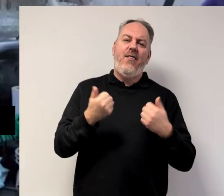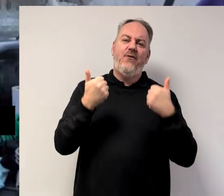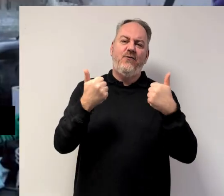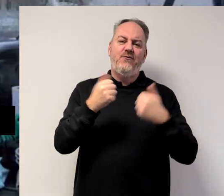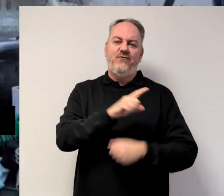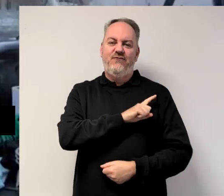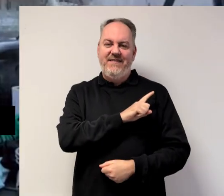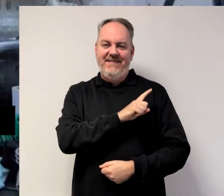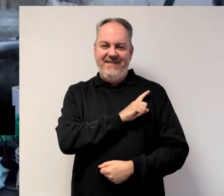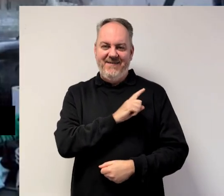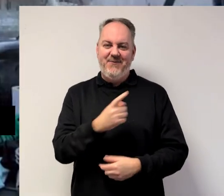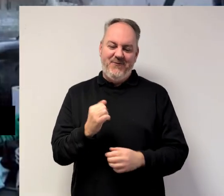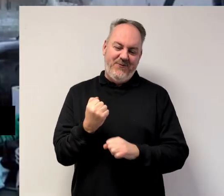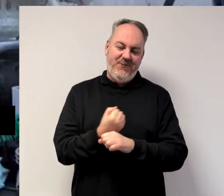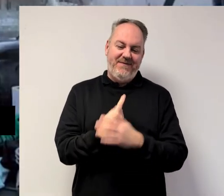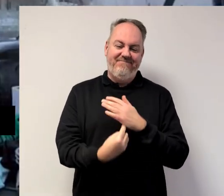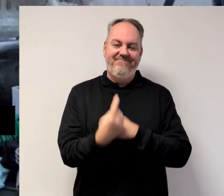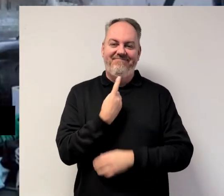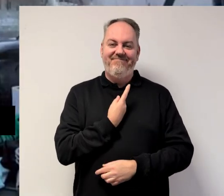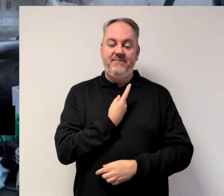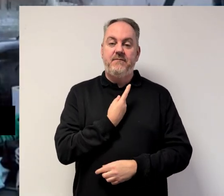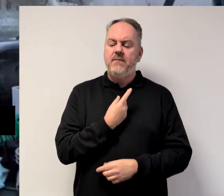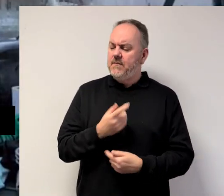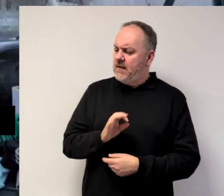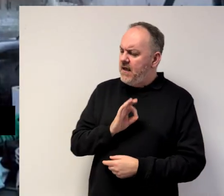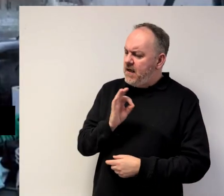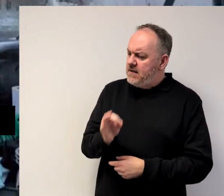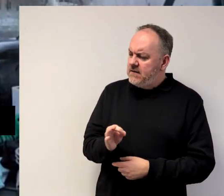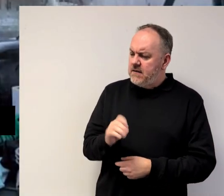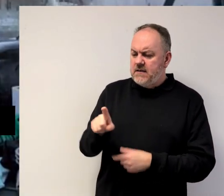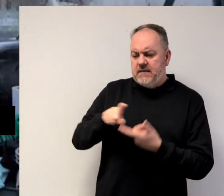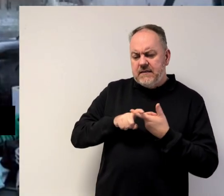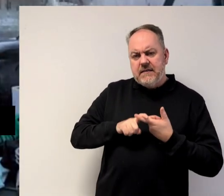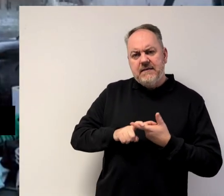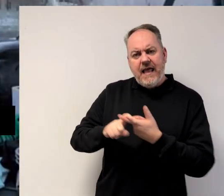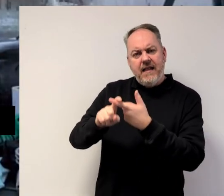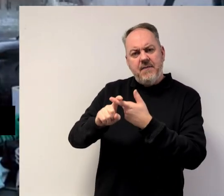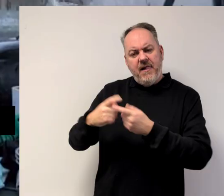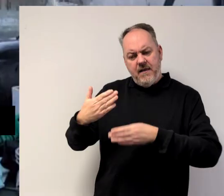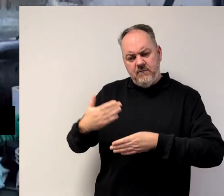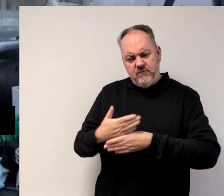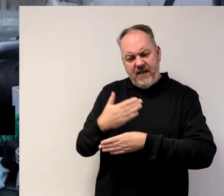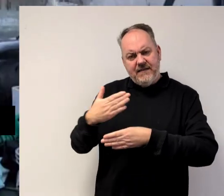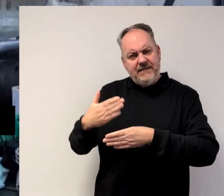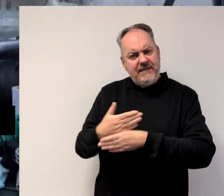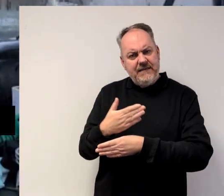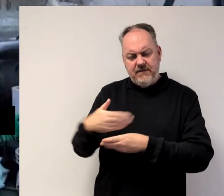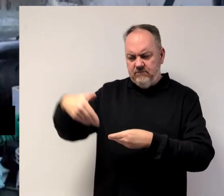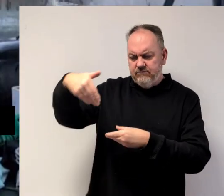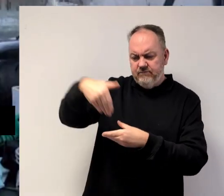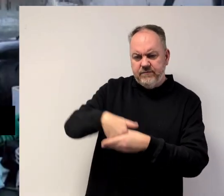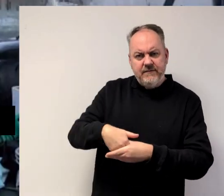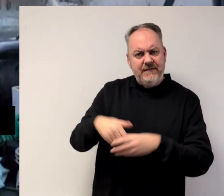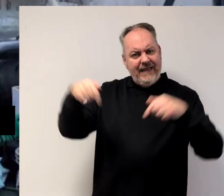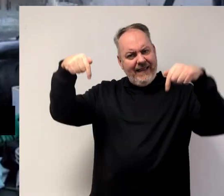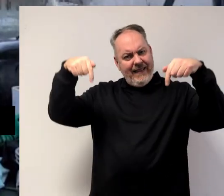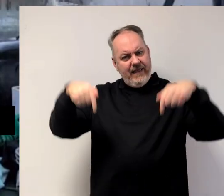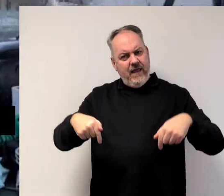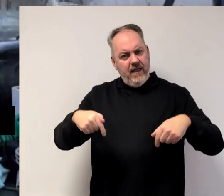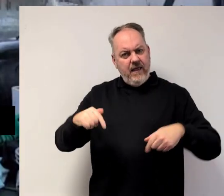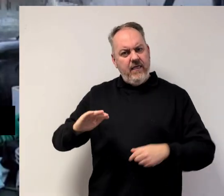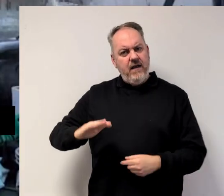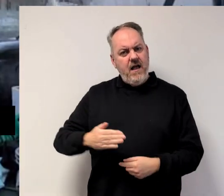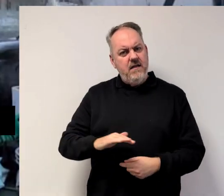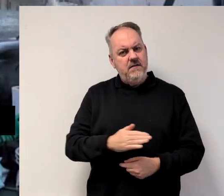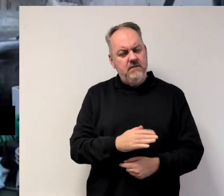What sustainable practices do you incorporate in the garden here at the Sensory Centre? We grow as much as we